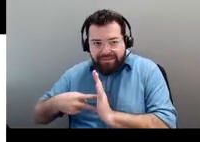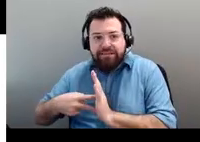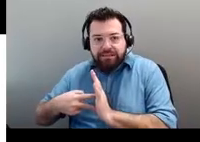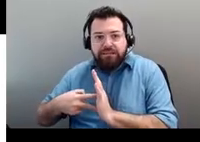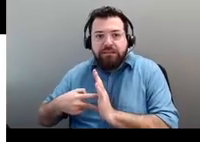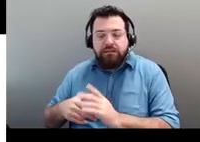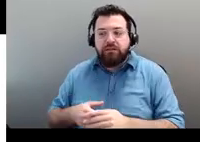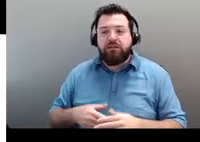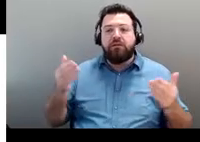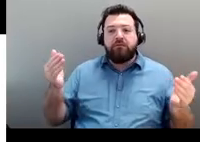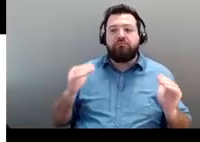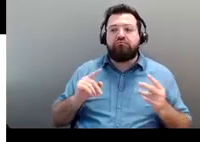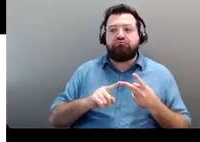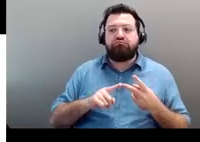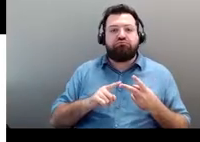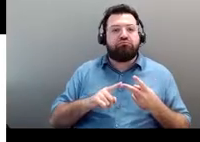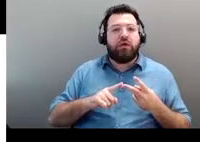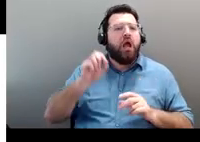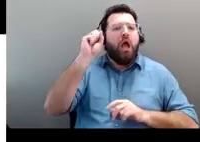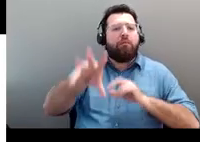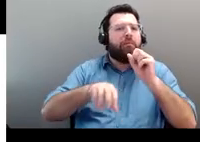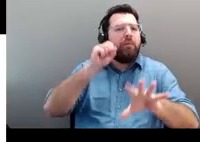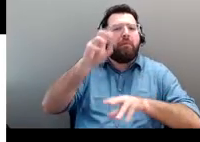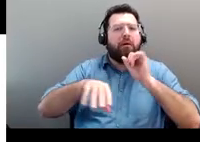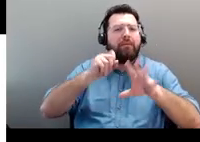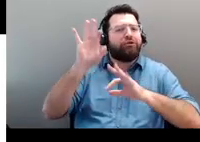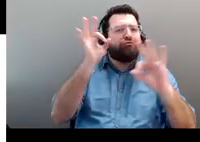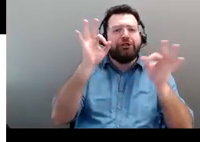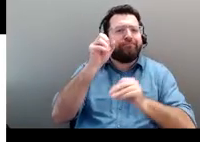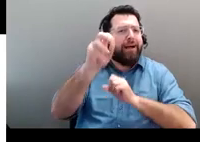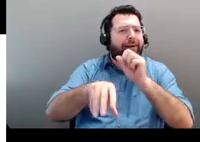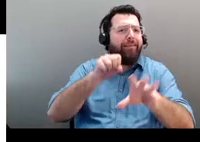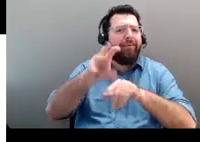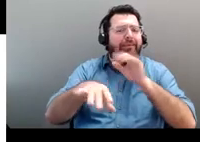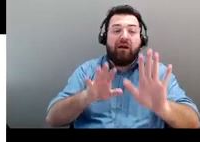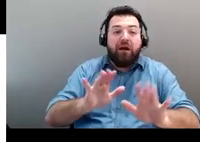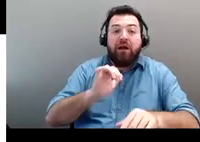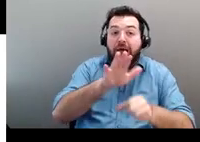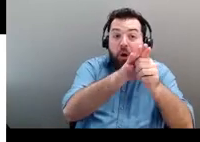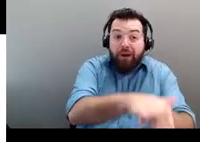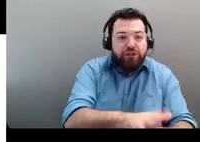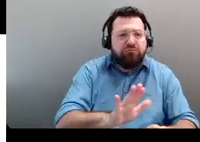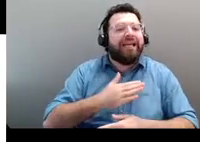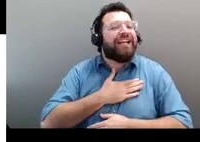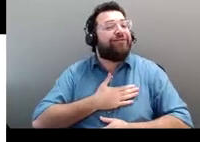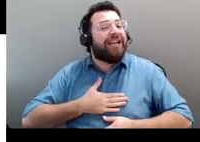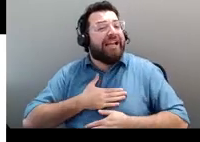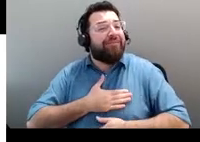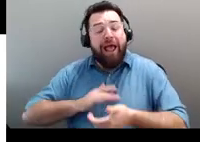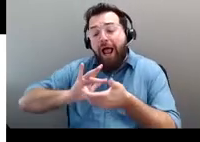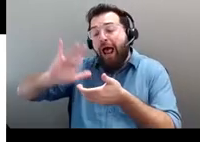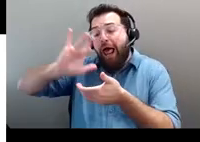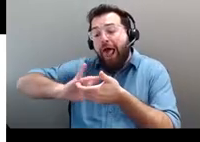I give them infinite distraction, not oppression, entertainment. Endless scrolling,